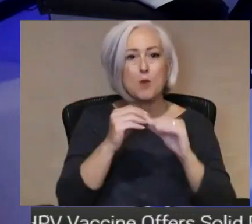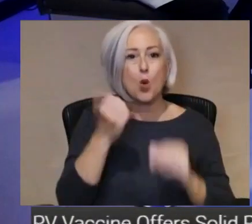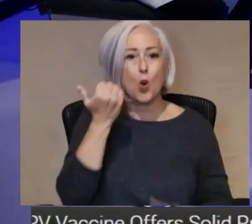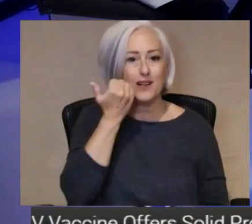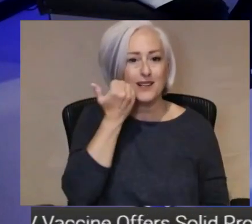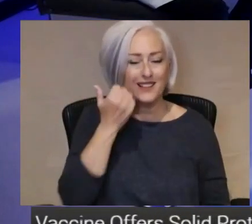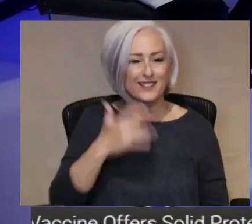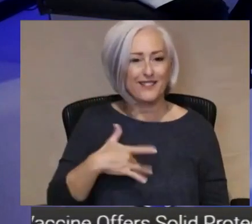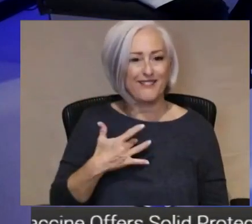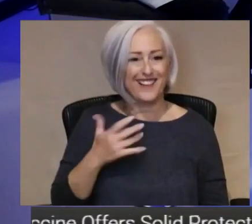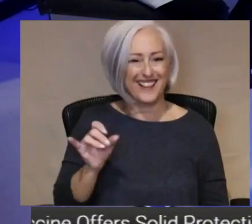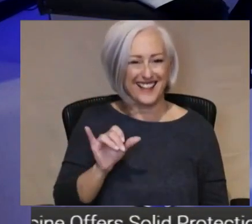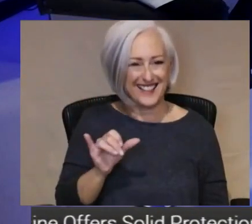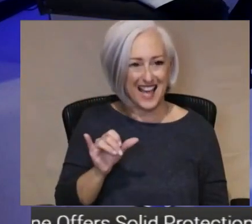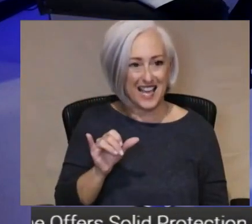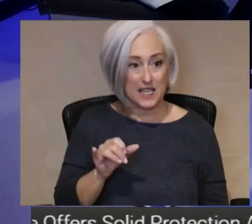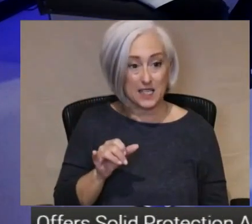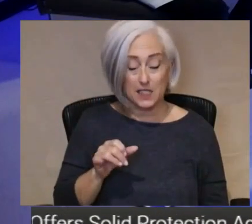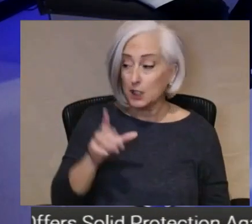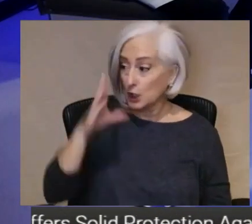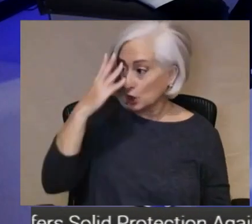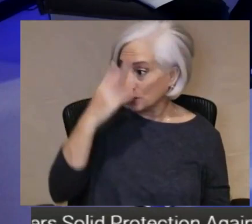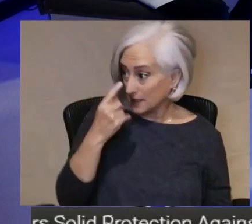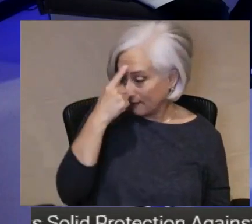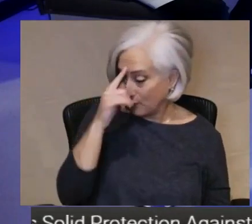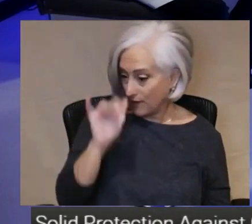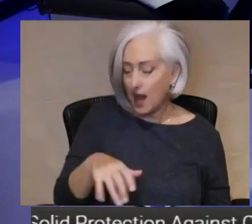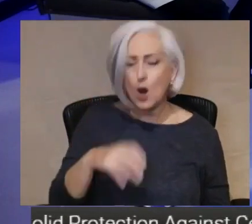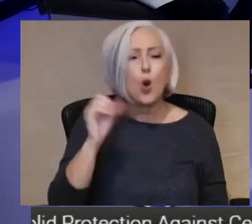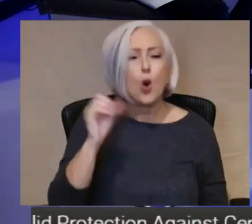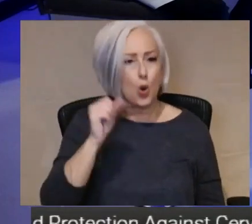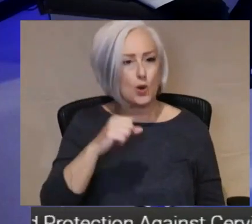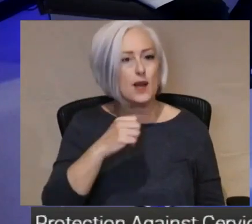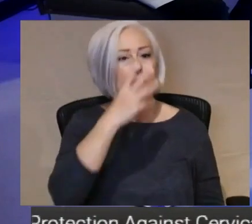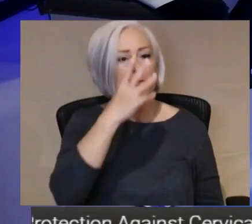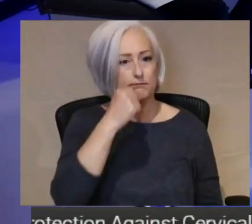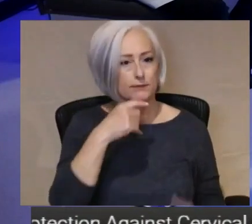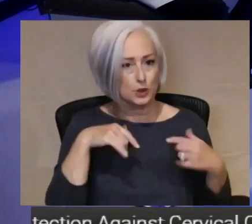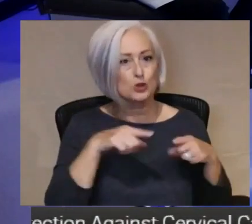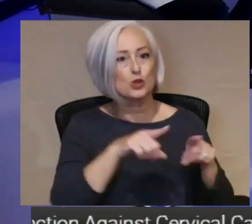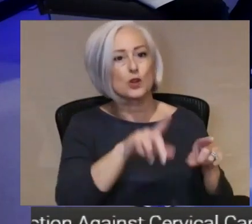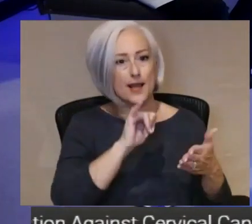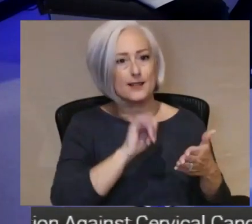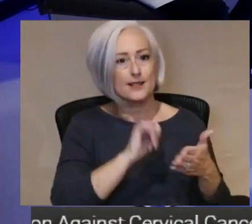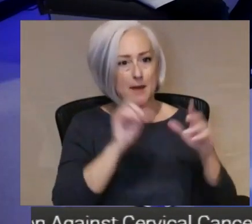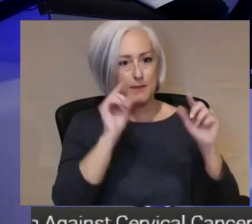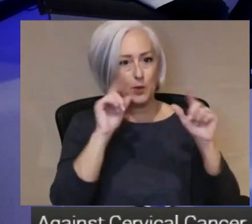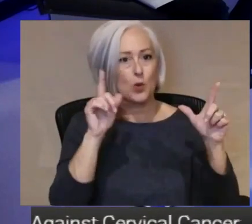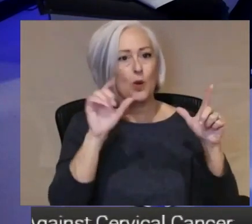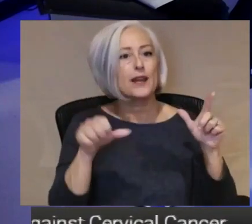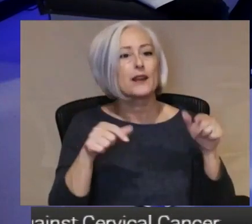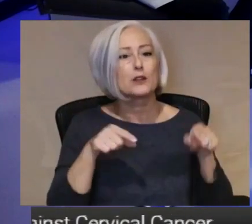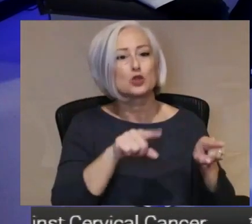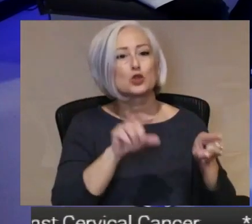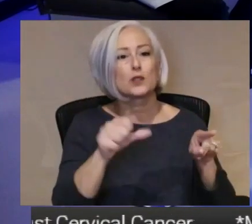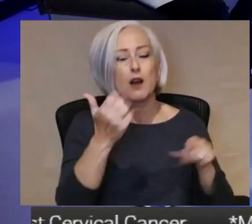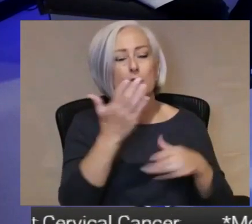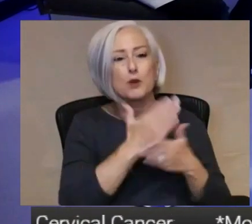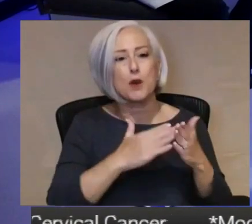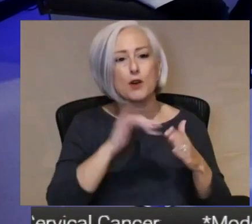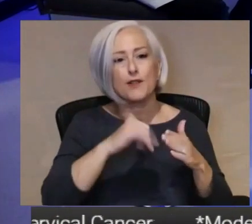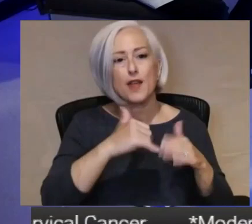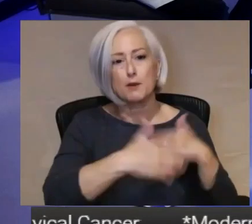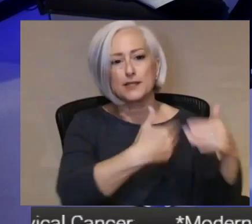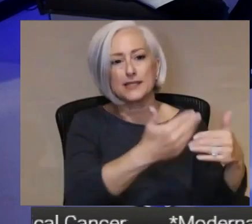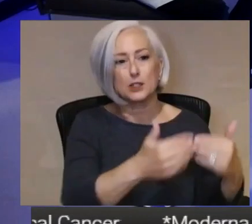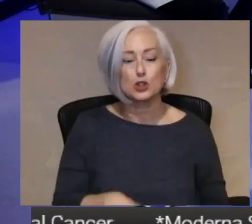drills. For deep brain stimulation, we have someone sedated during that portion, and then we wake them up during other portions. And then when people are getting this